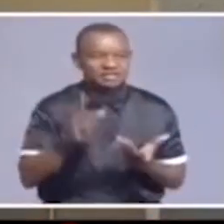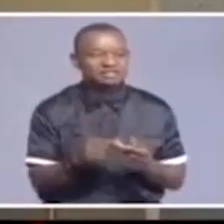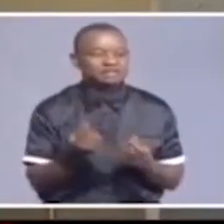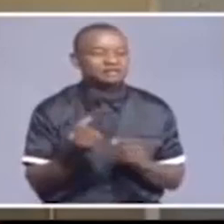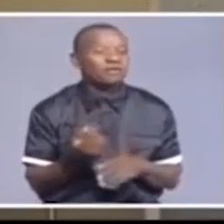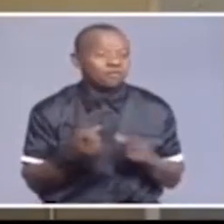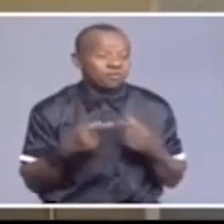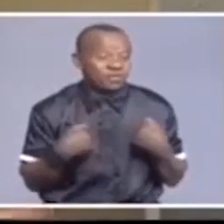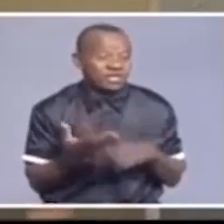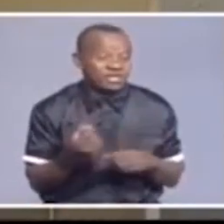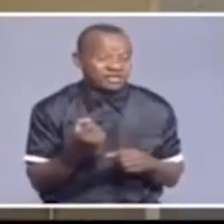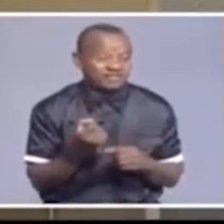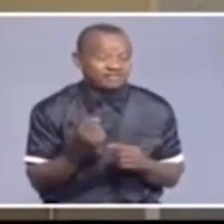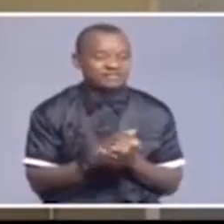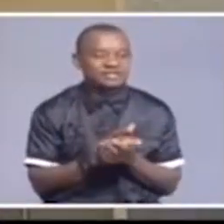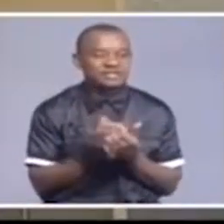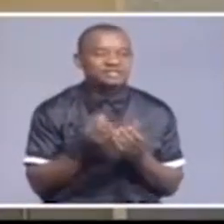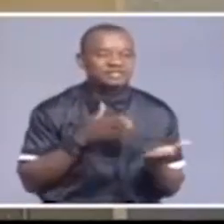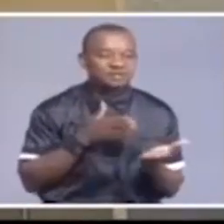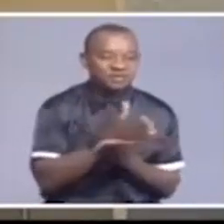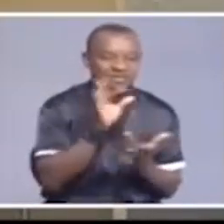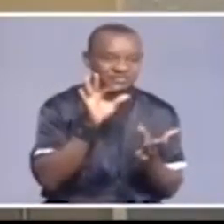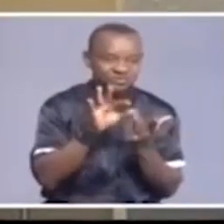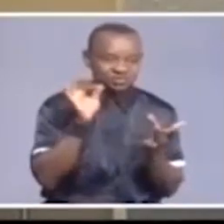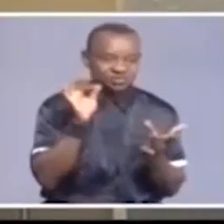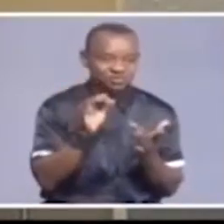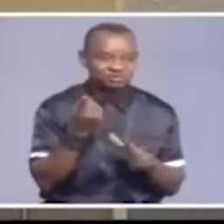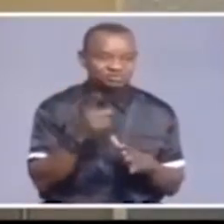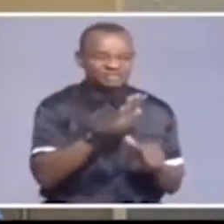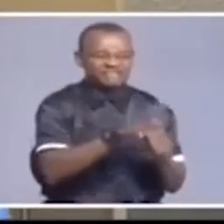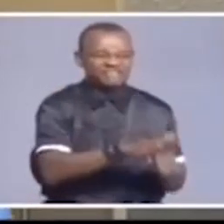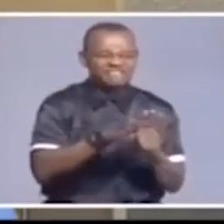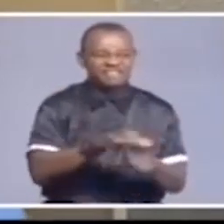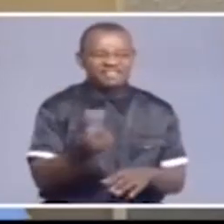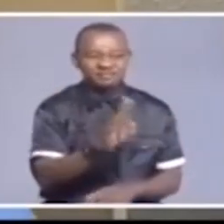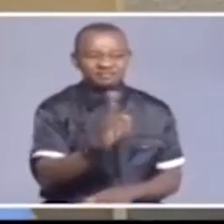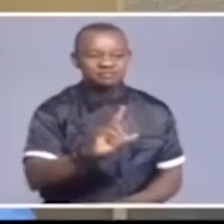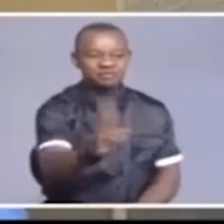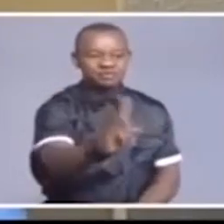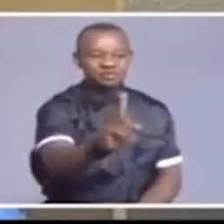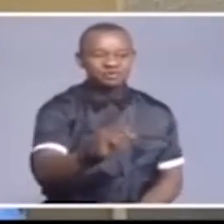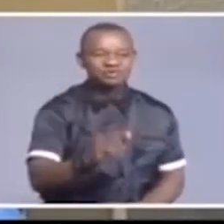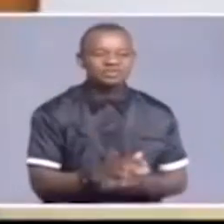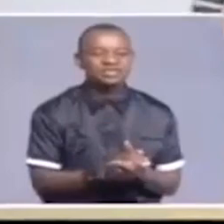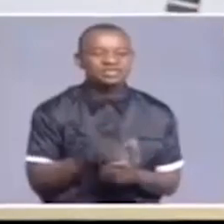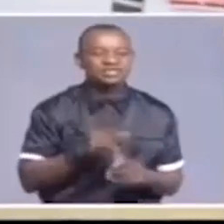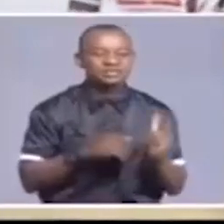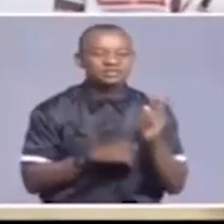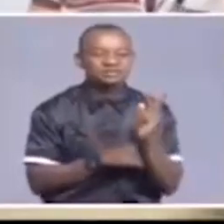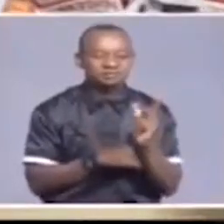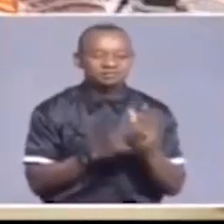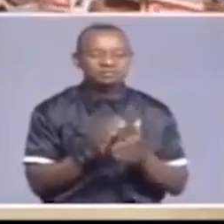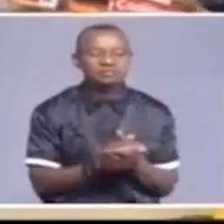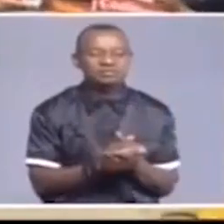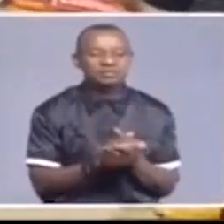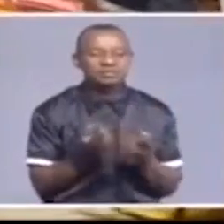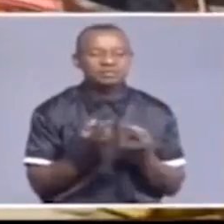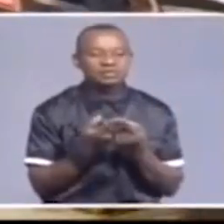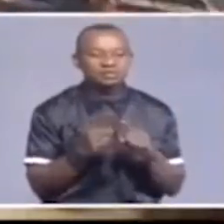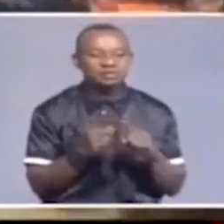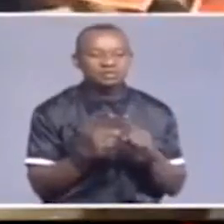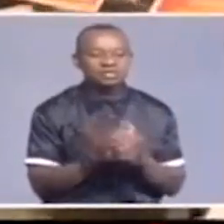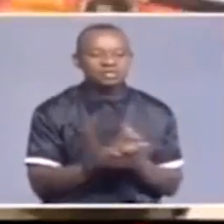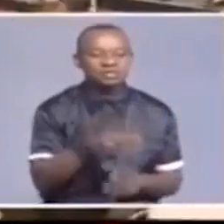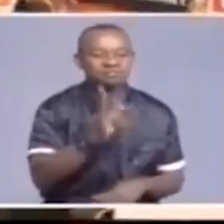way, but we cannot force each other. Pastor Issa Karop from the Association for Charismatic and Pentecostal Churches